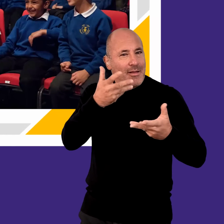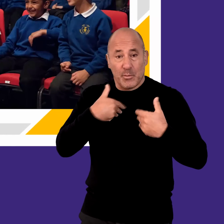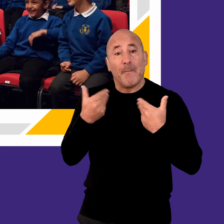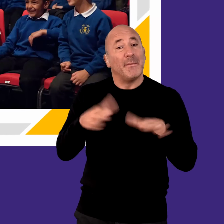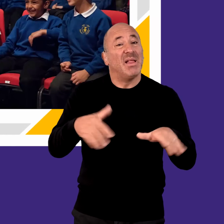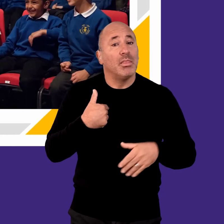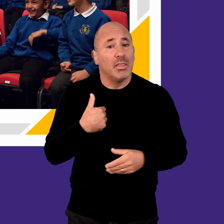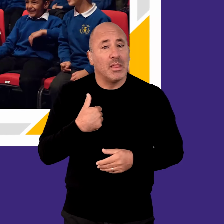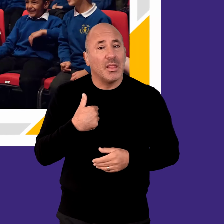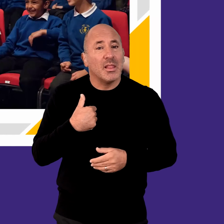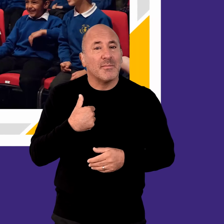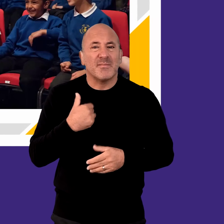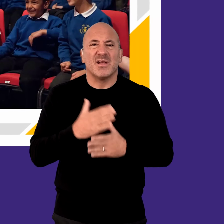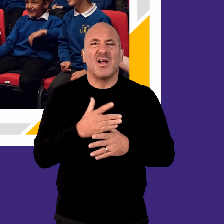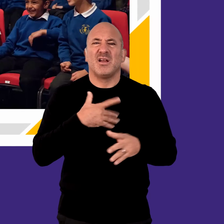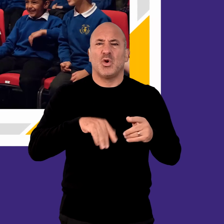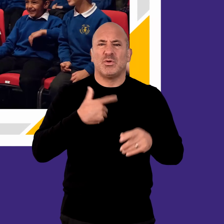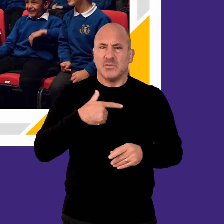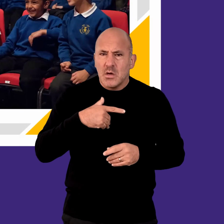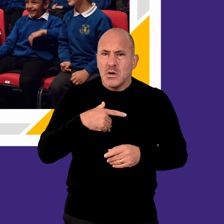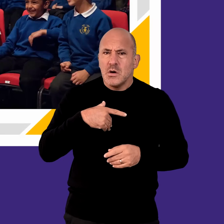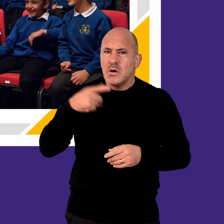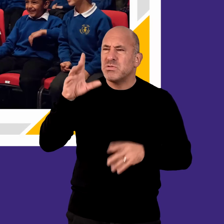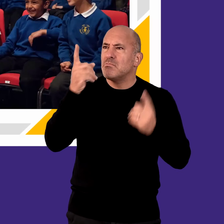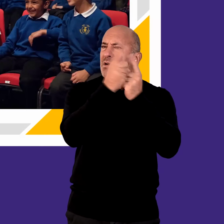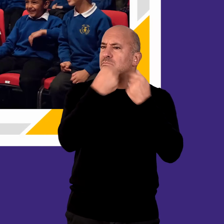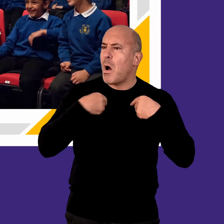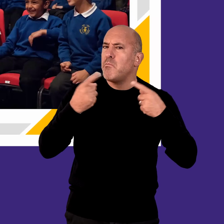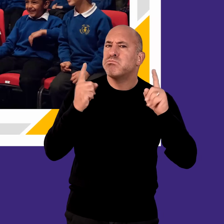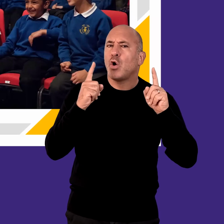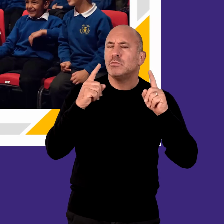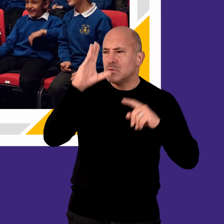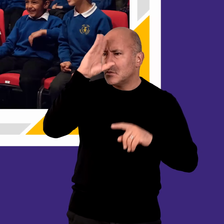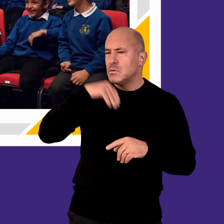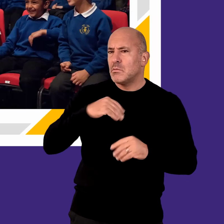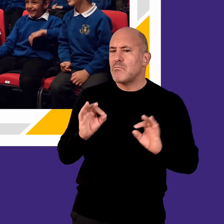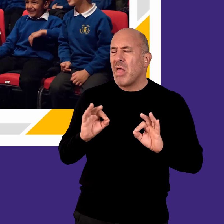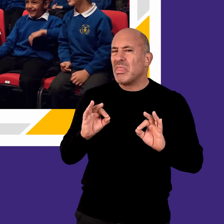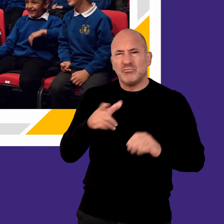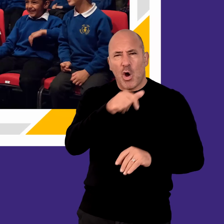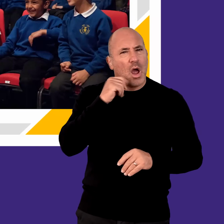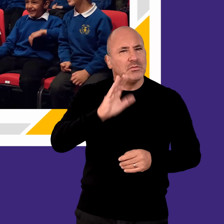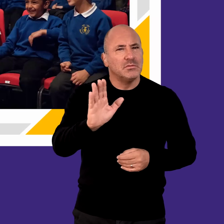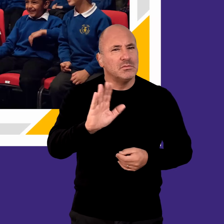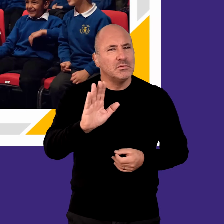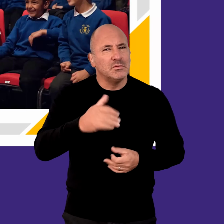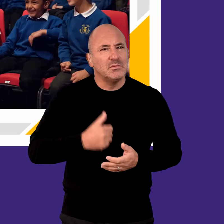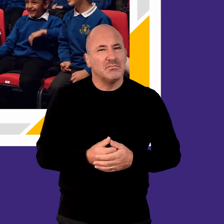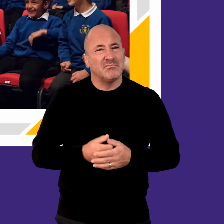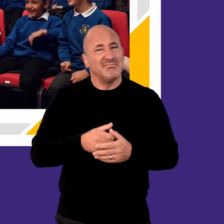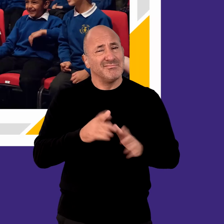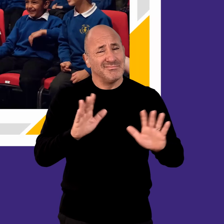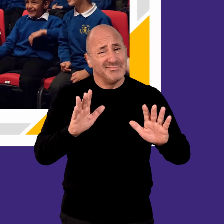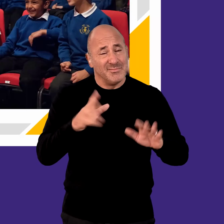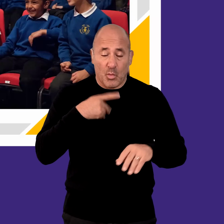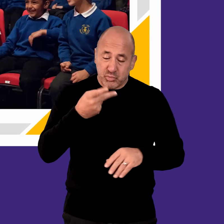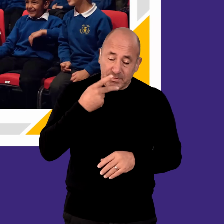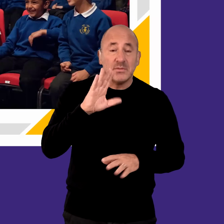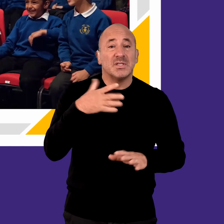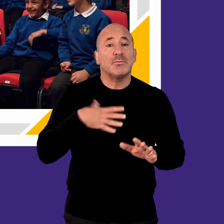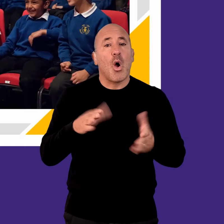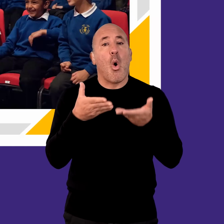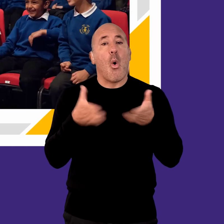doing. So we've definitely done that, but I think nobody wants to find out that somebody's met their boss without them knowing. So